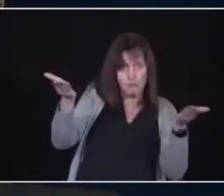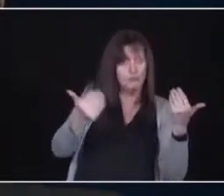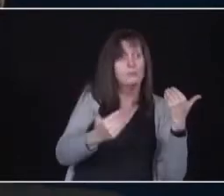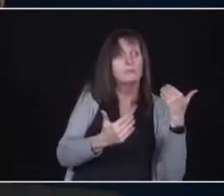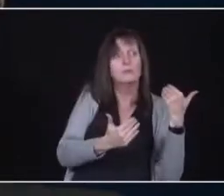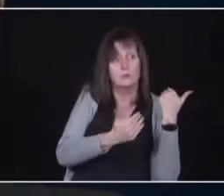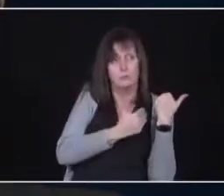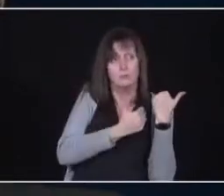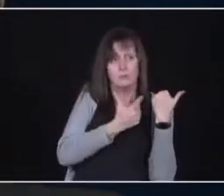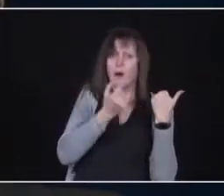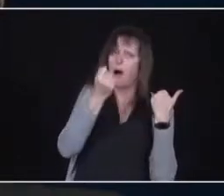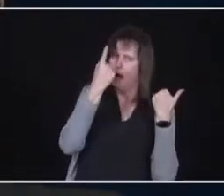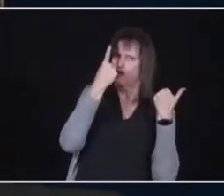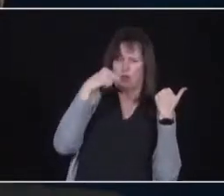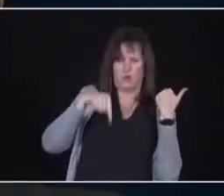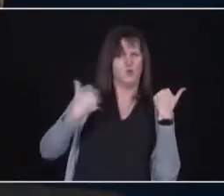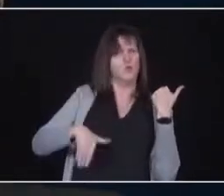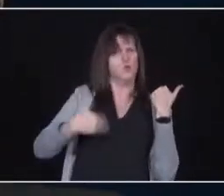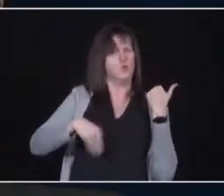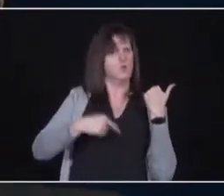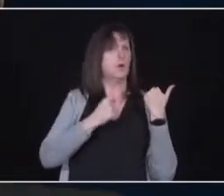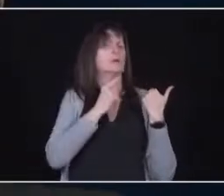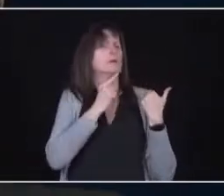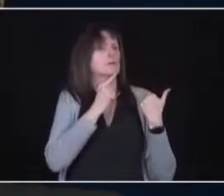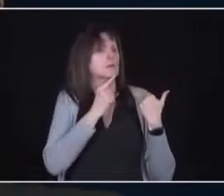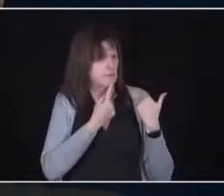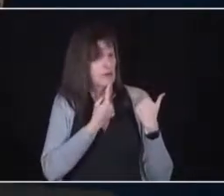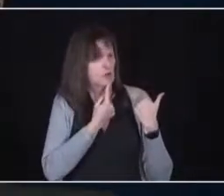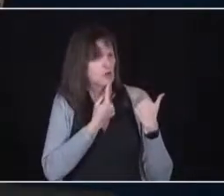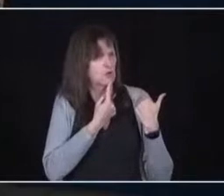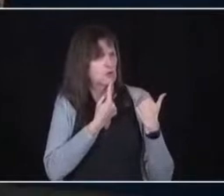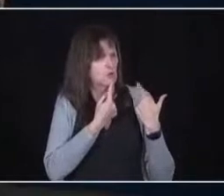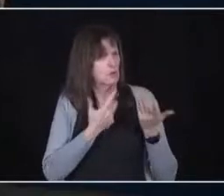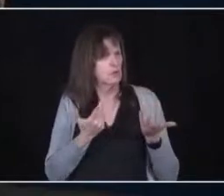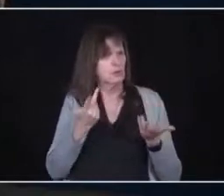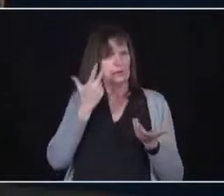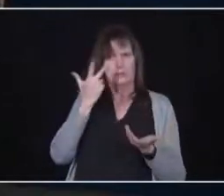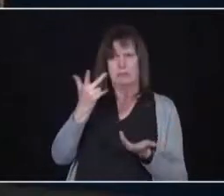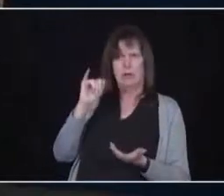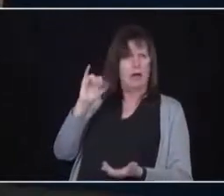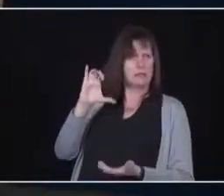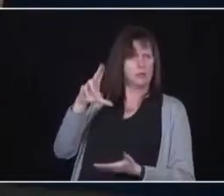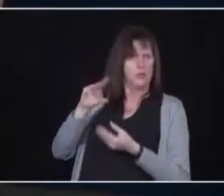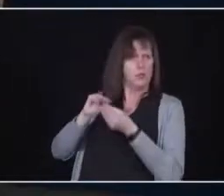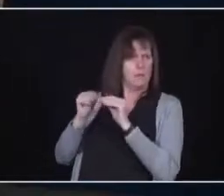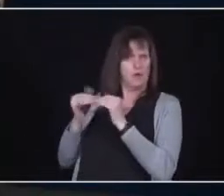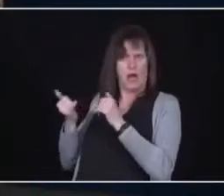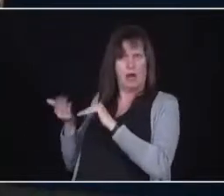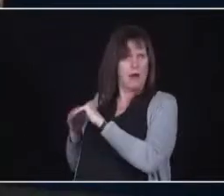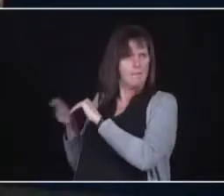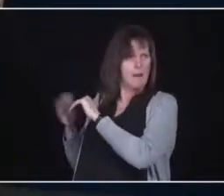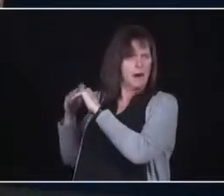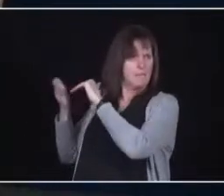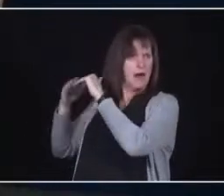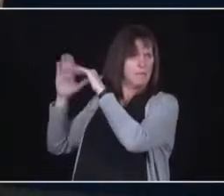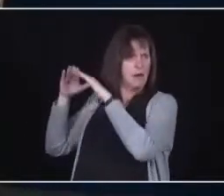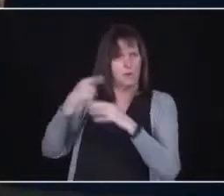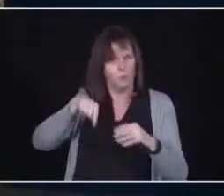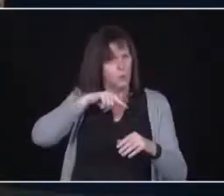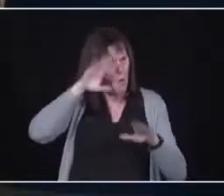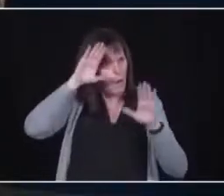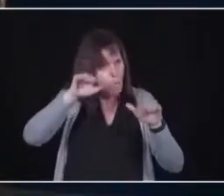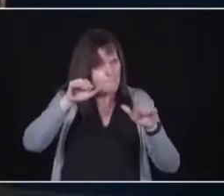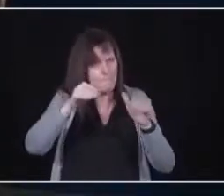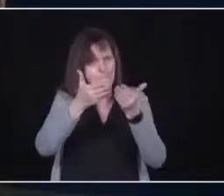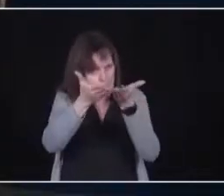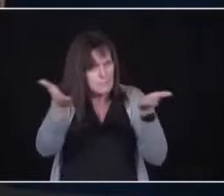we see the ICU numbers rise, I would hope that people would take a second thought and consider their